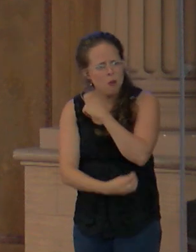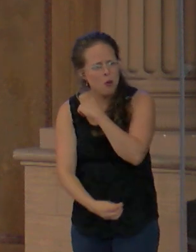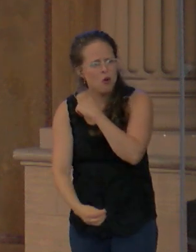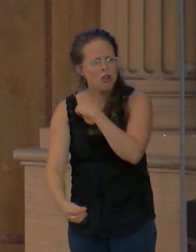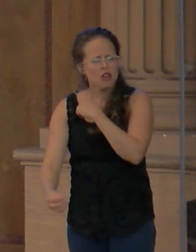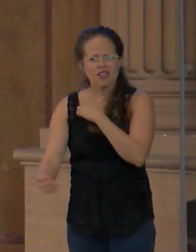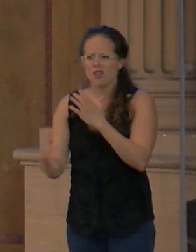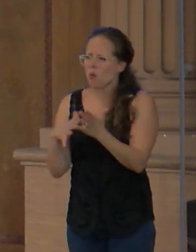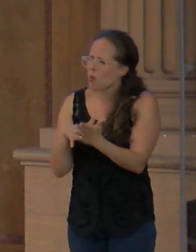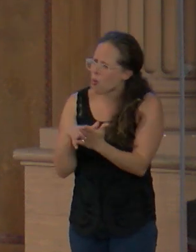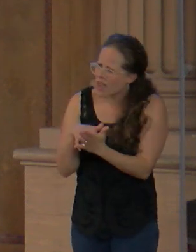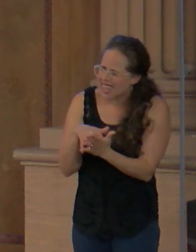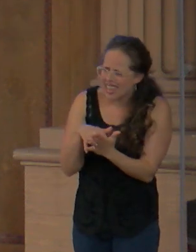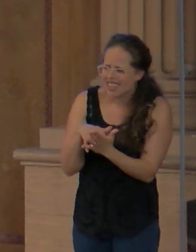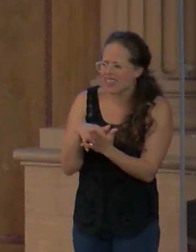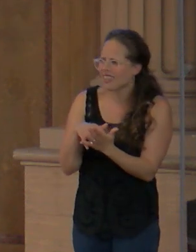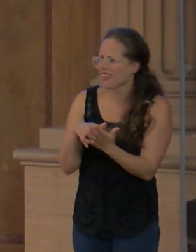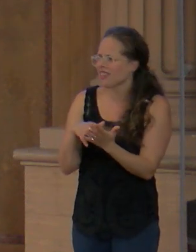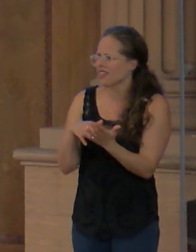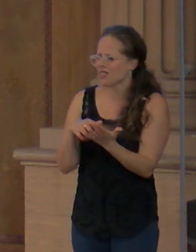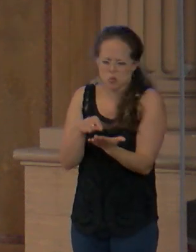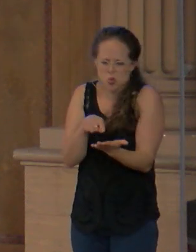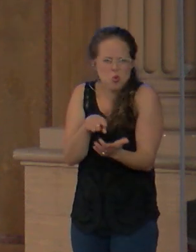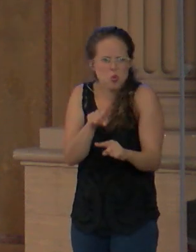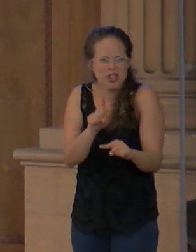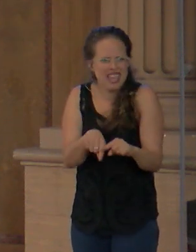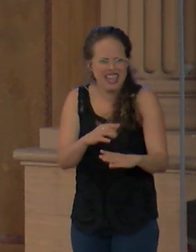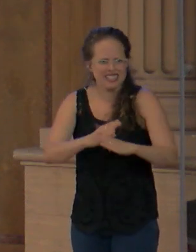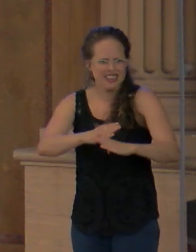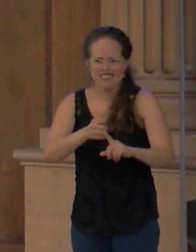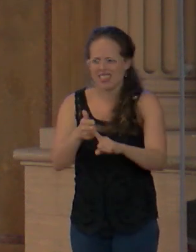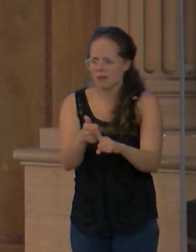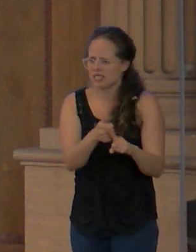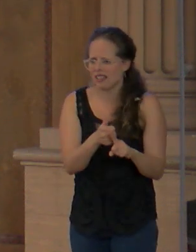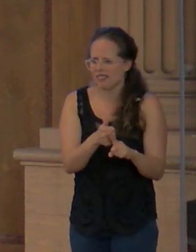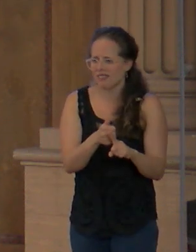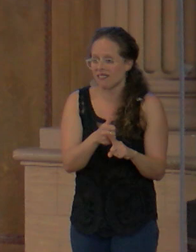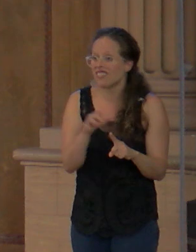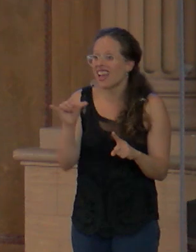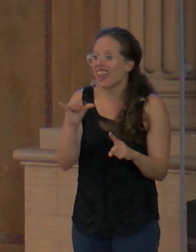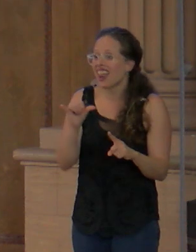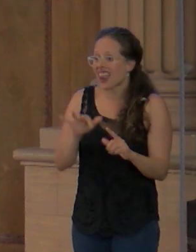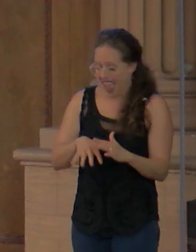absolute weakest among us who could never defend themselves in the unborn.